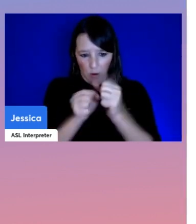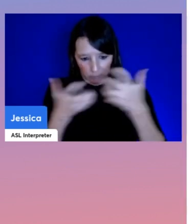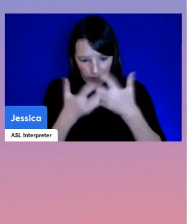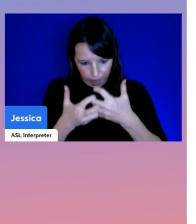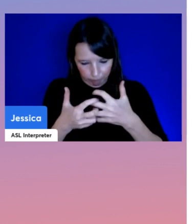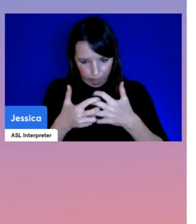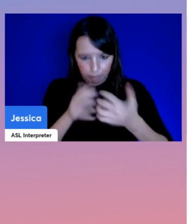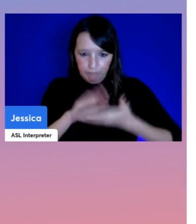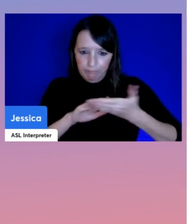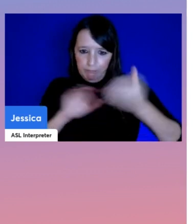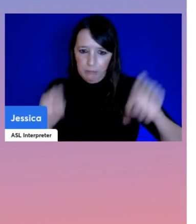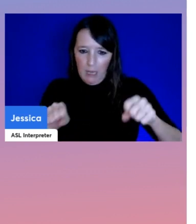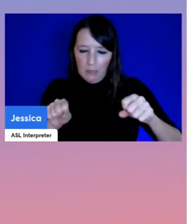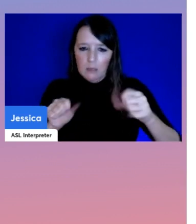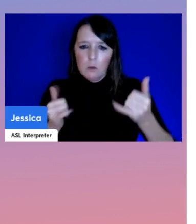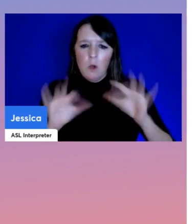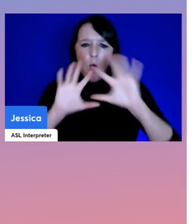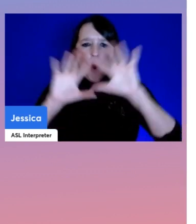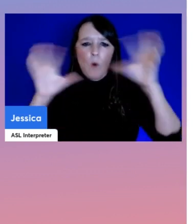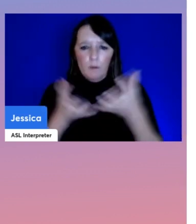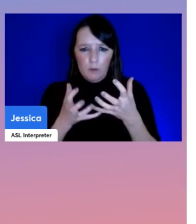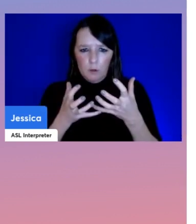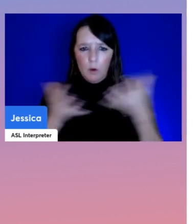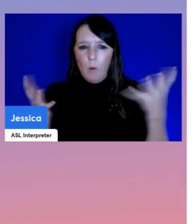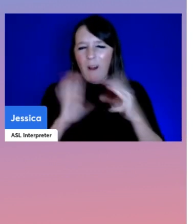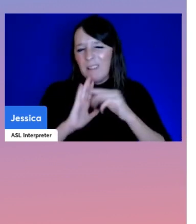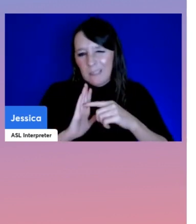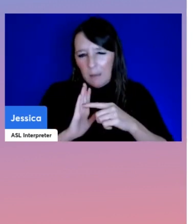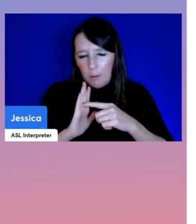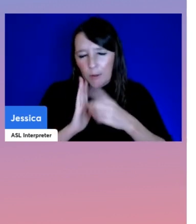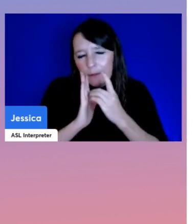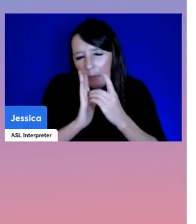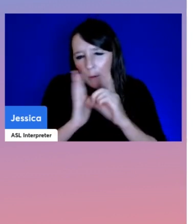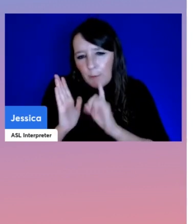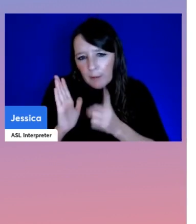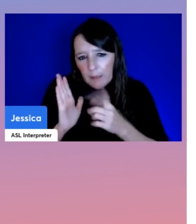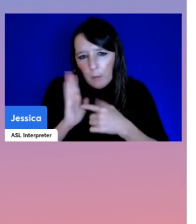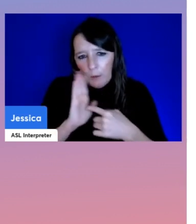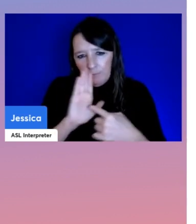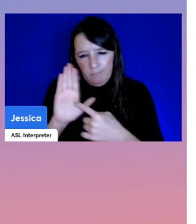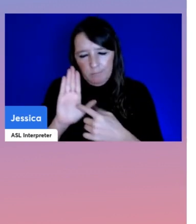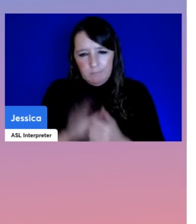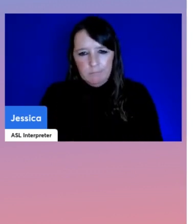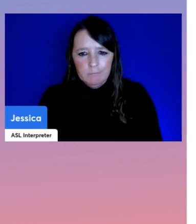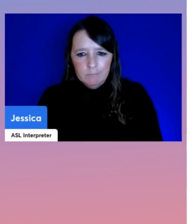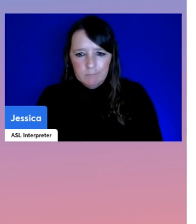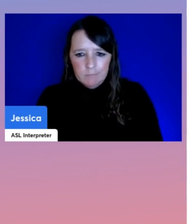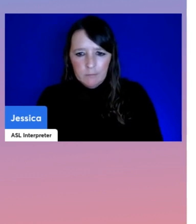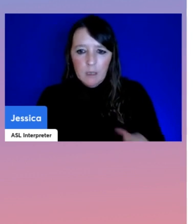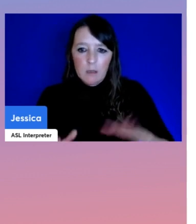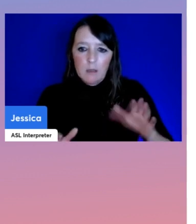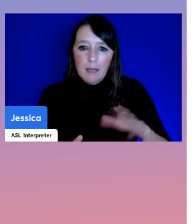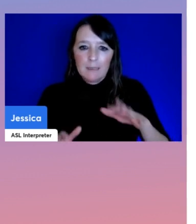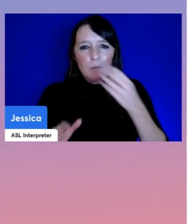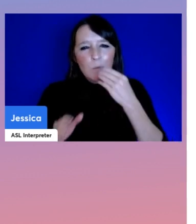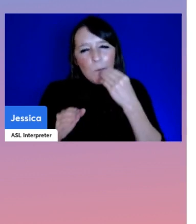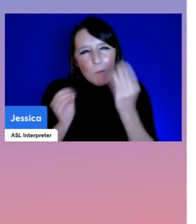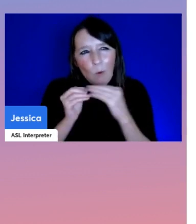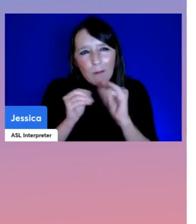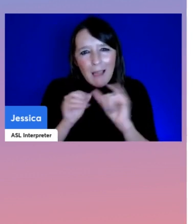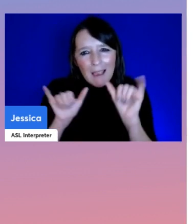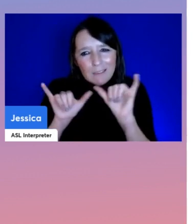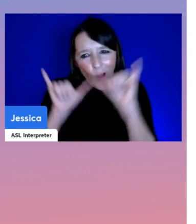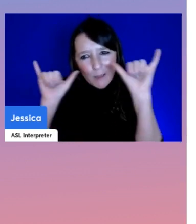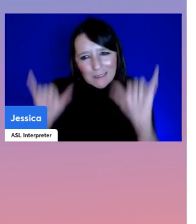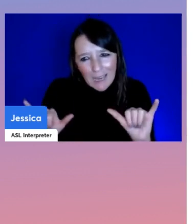have an overview of what an example, a demonstration I want to do. So it's not an architectural drawing, it's more like just to show you